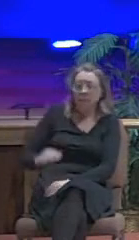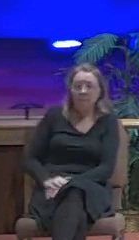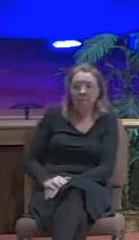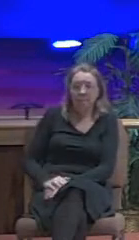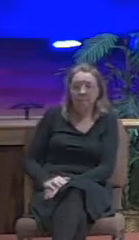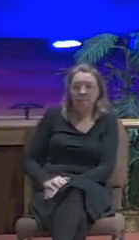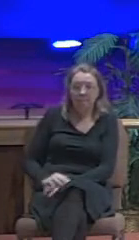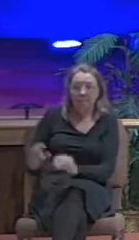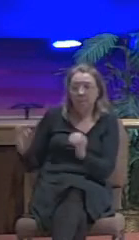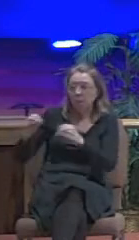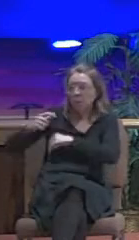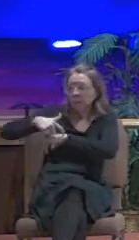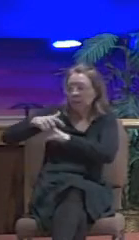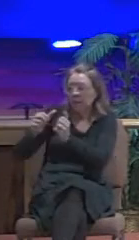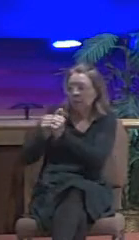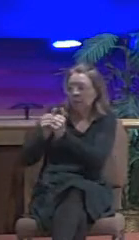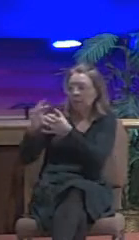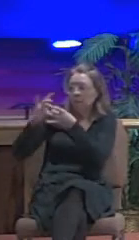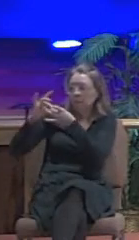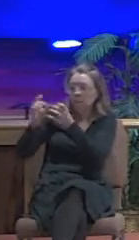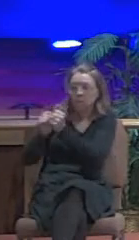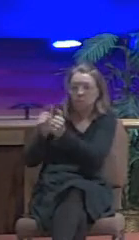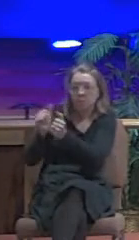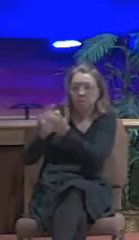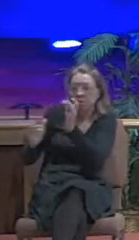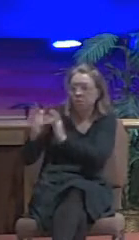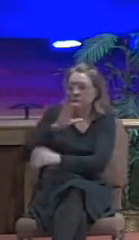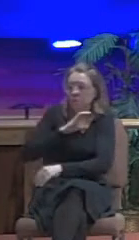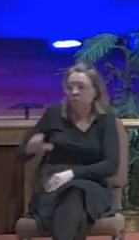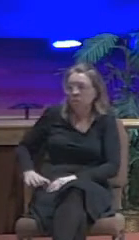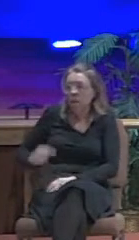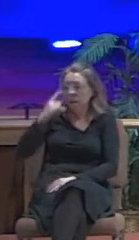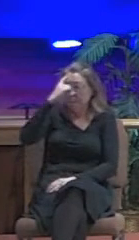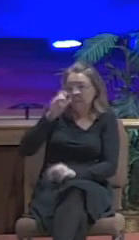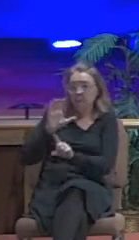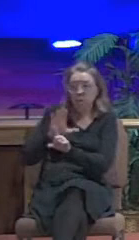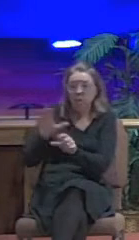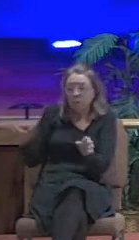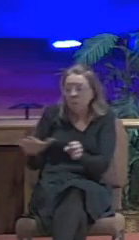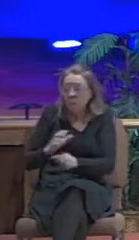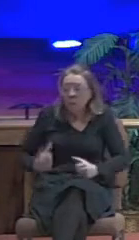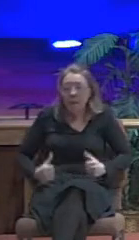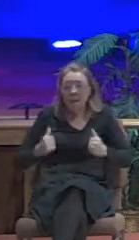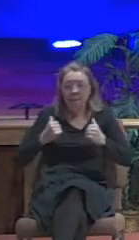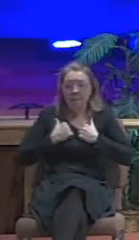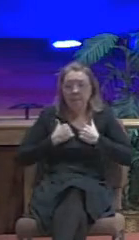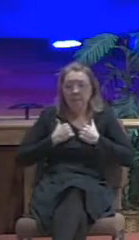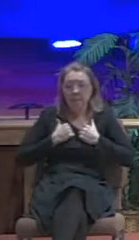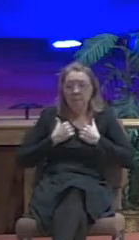Jesus Christ because you're spending and consuming your entire life just existing.